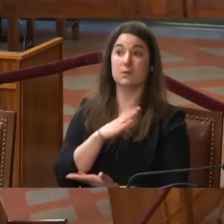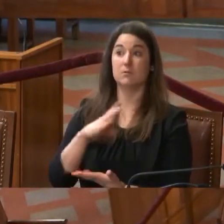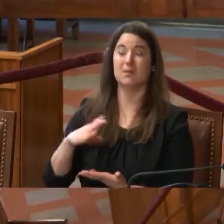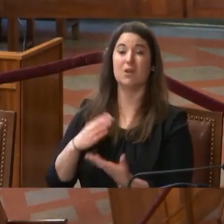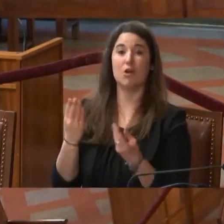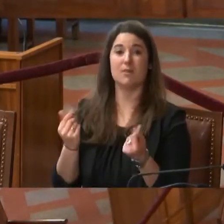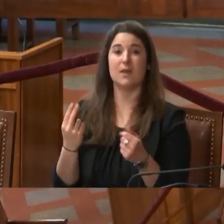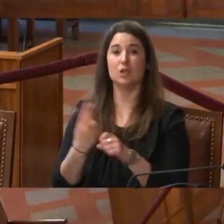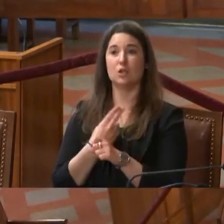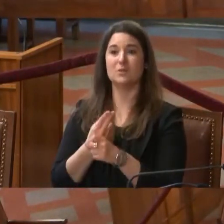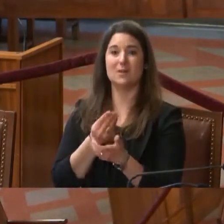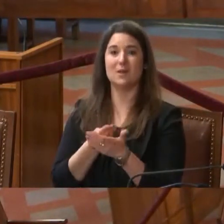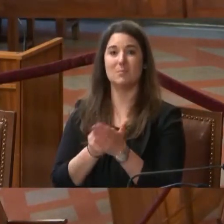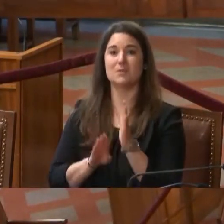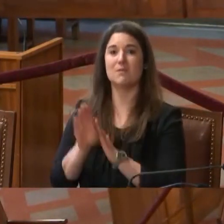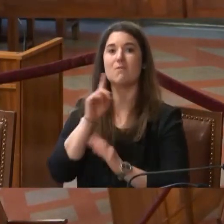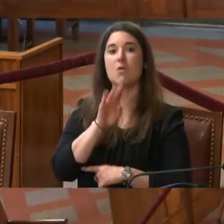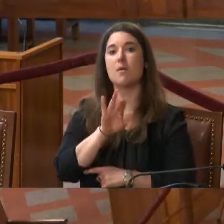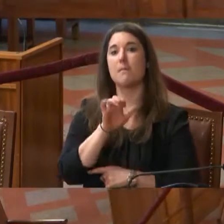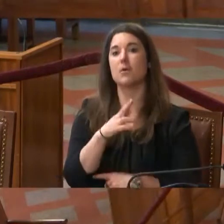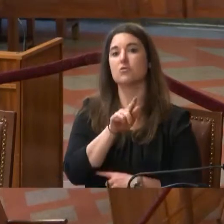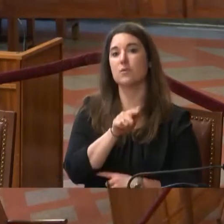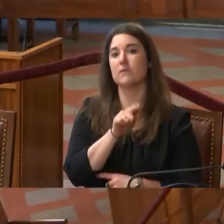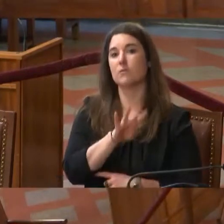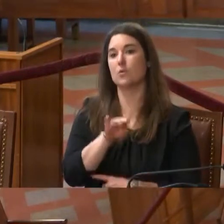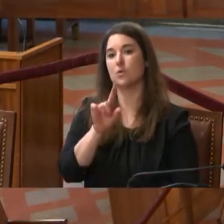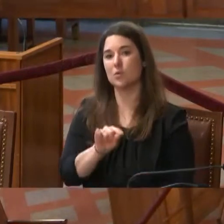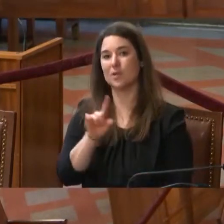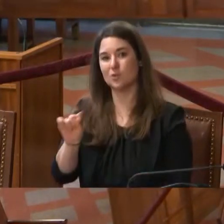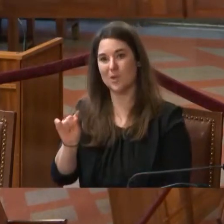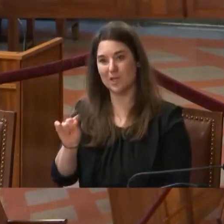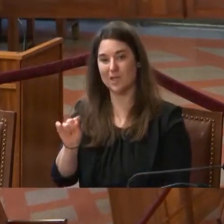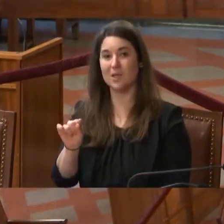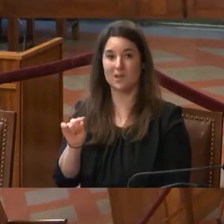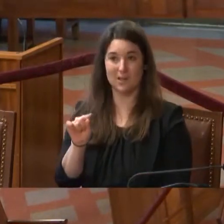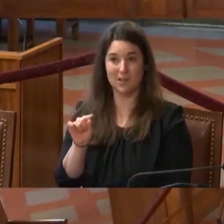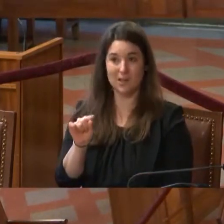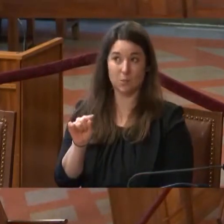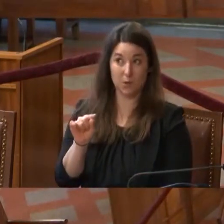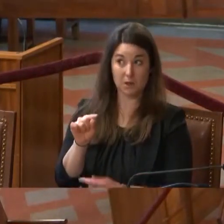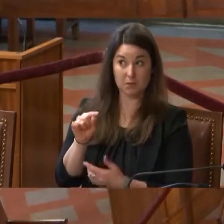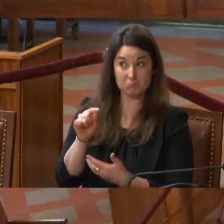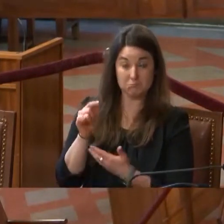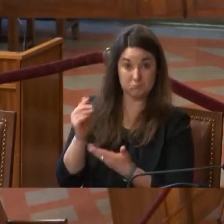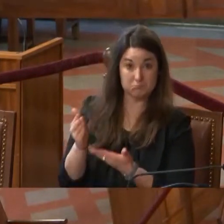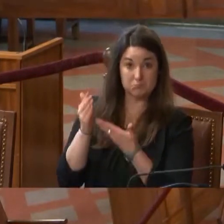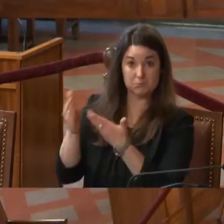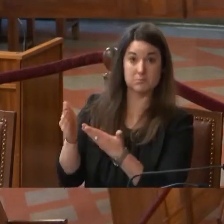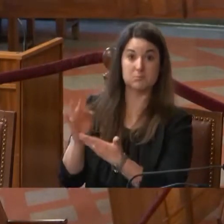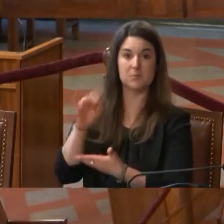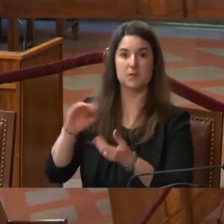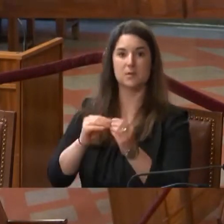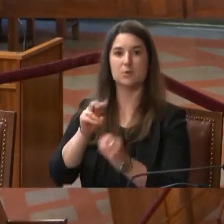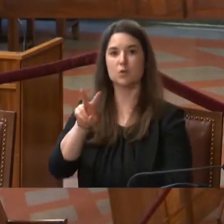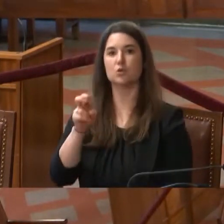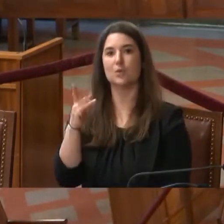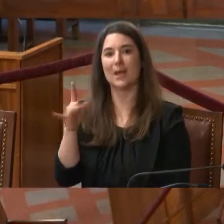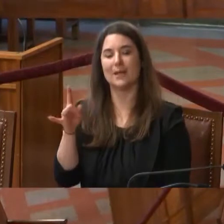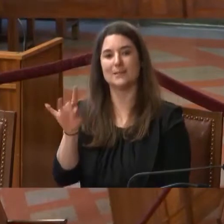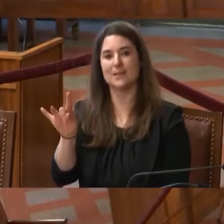and Economic Development for March 24th, 2020, with an affirmative recommendation. Bill Number